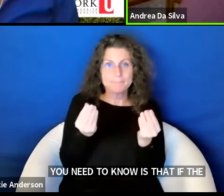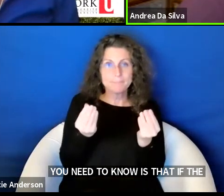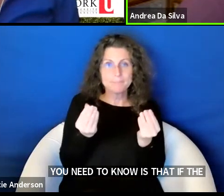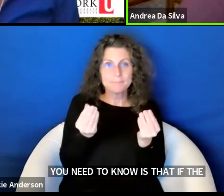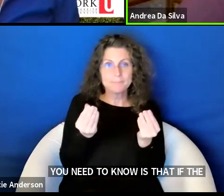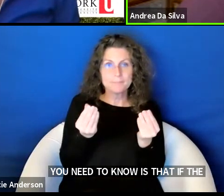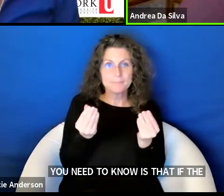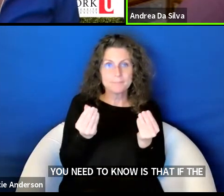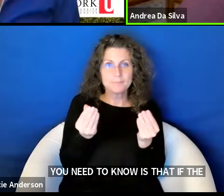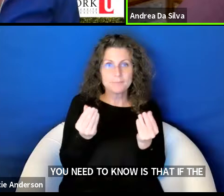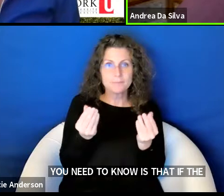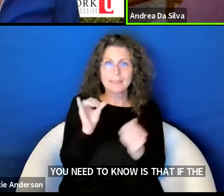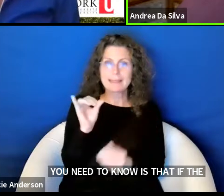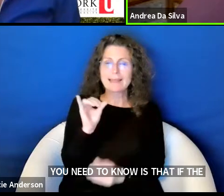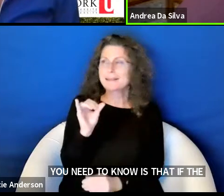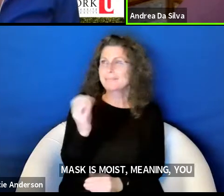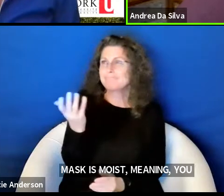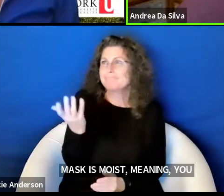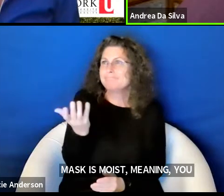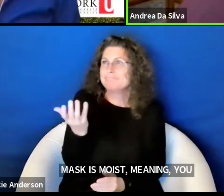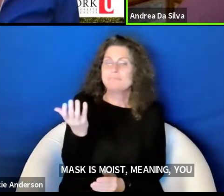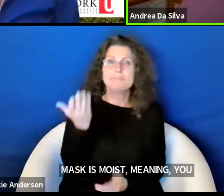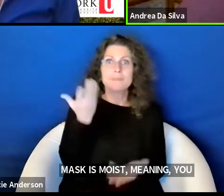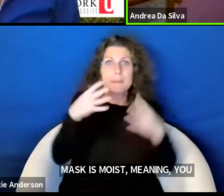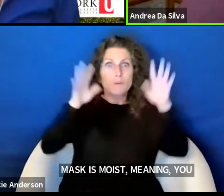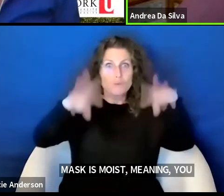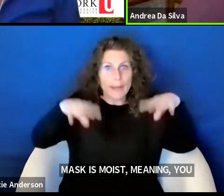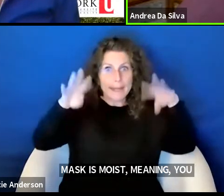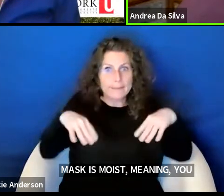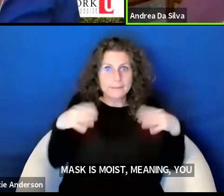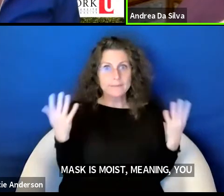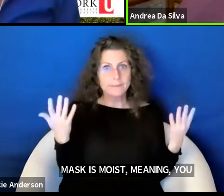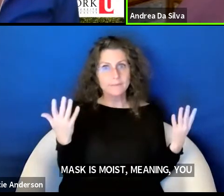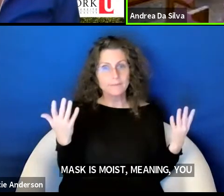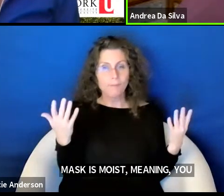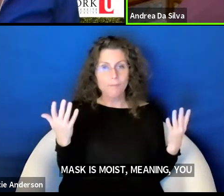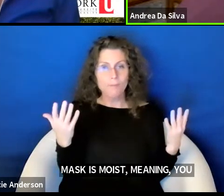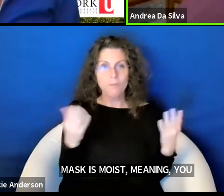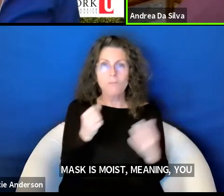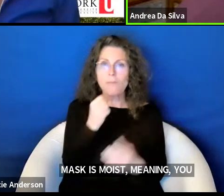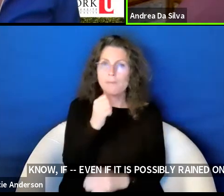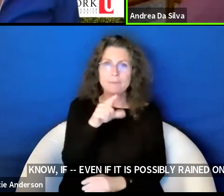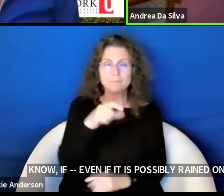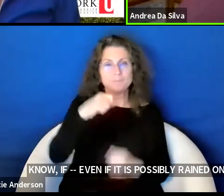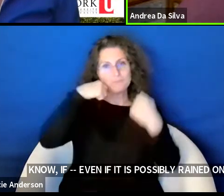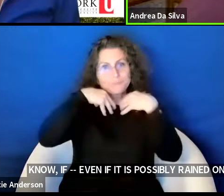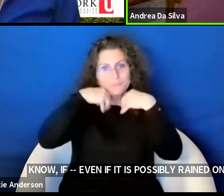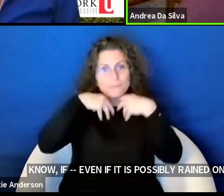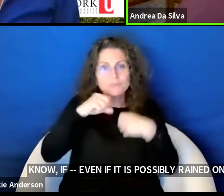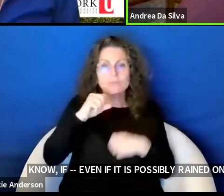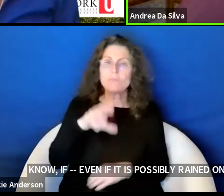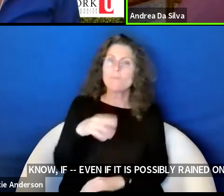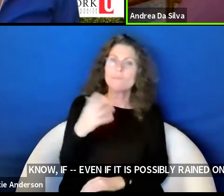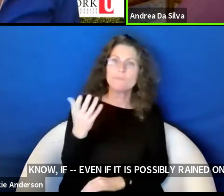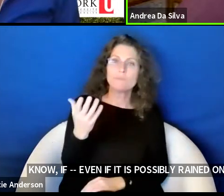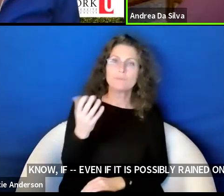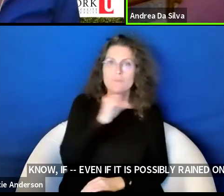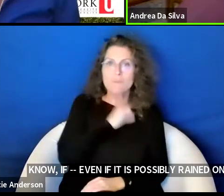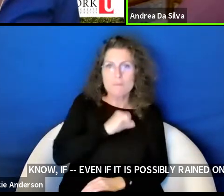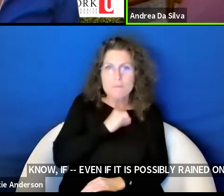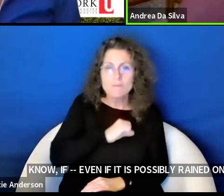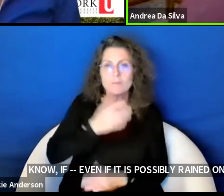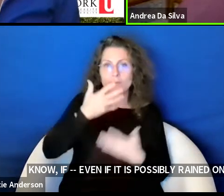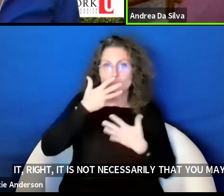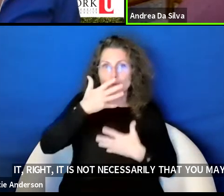if even if it's possibly rained on it, right? It's not necessarily that you may be sweating or you may be coughing,